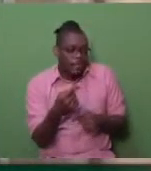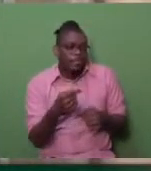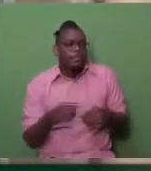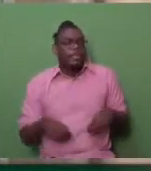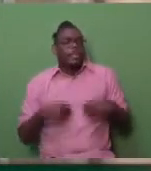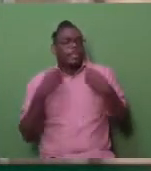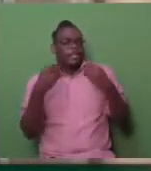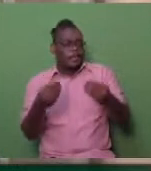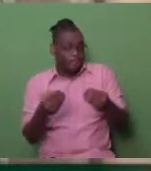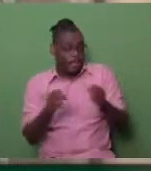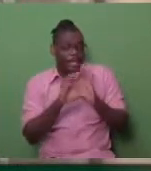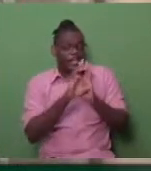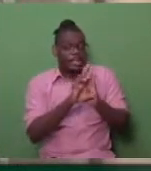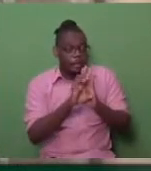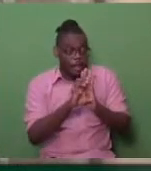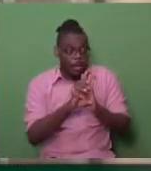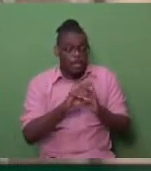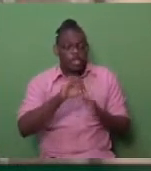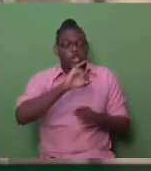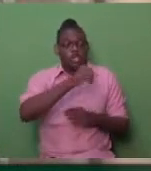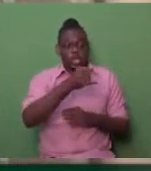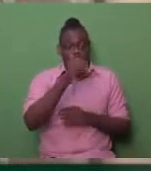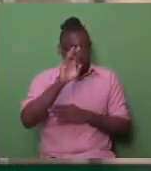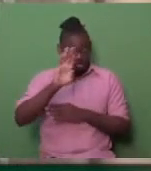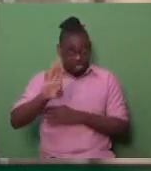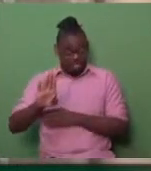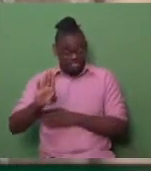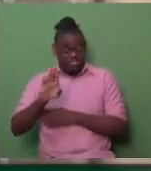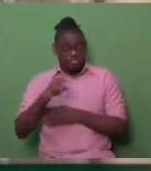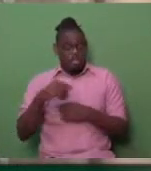We'll let the court decide.